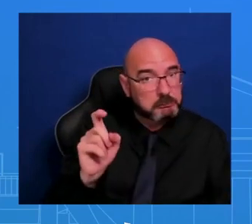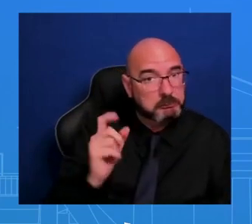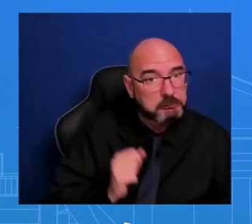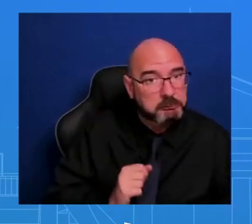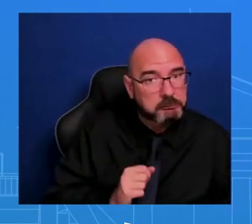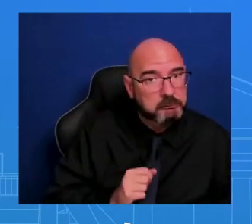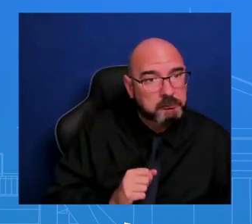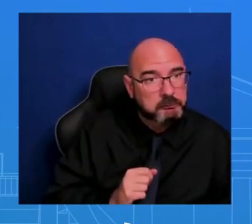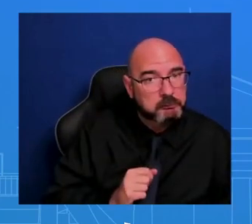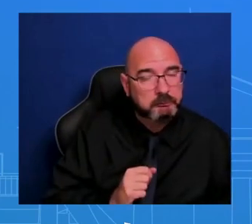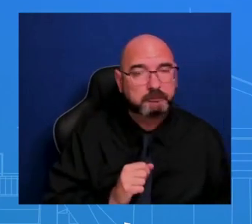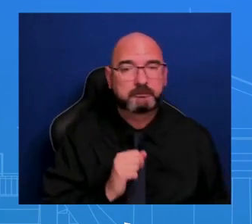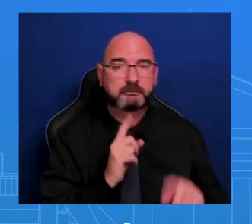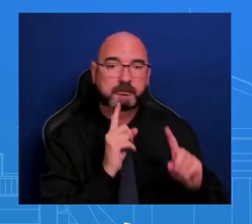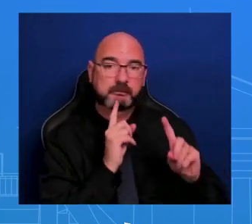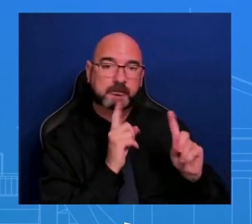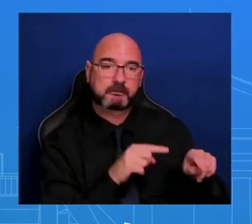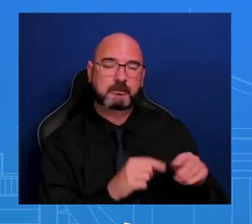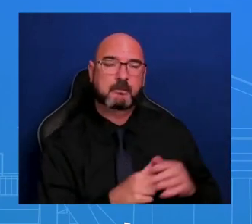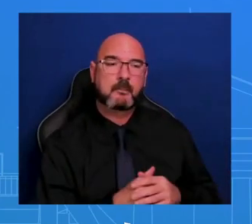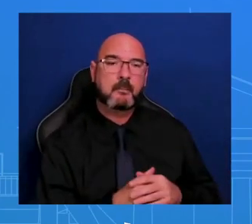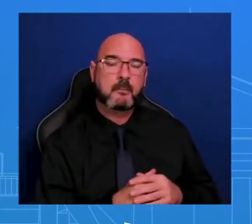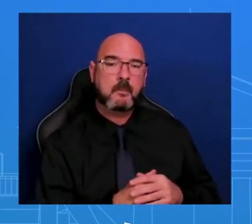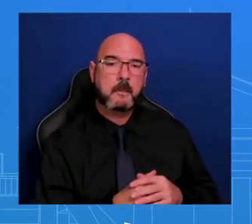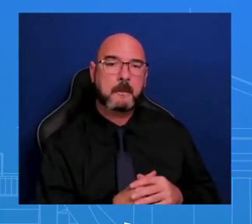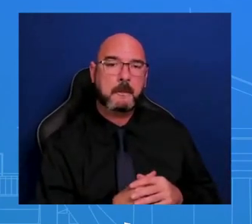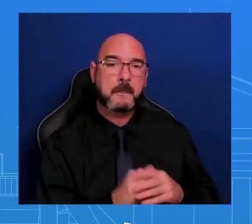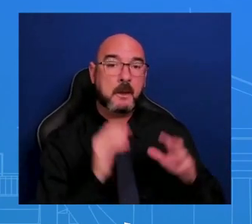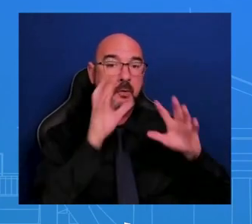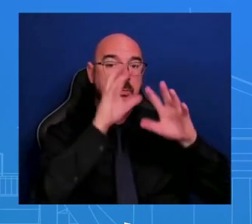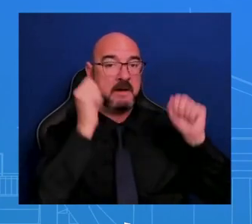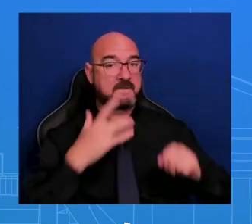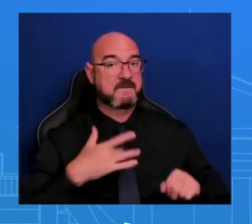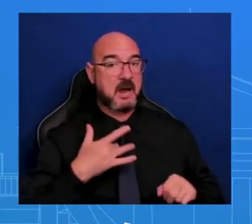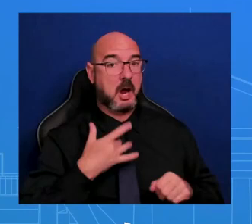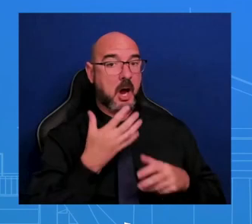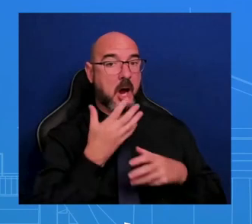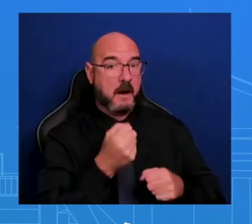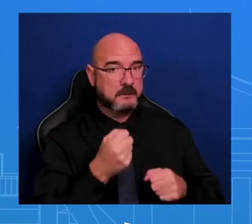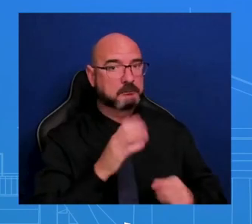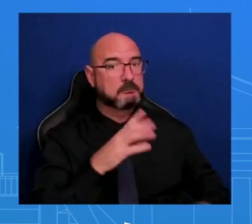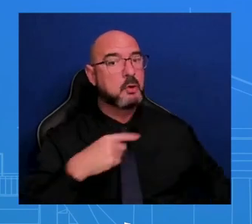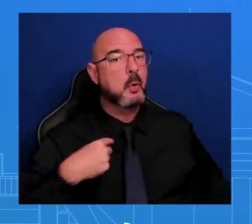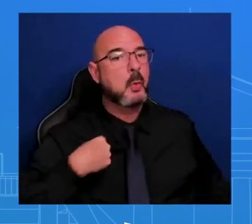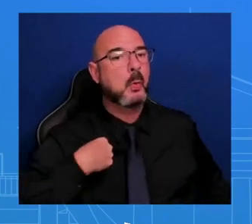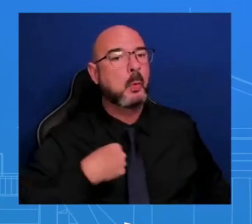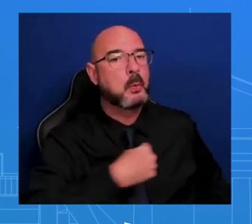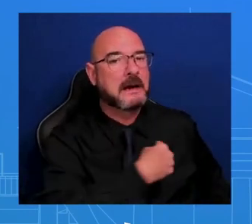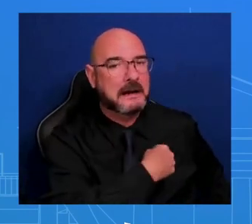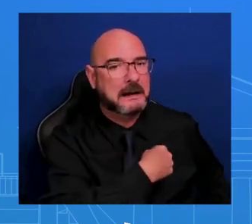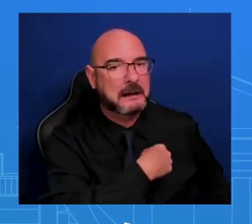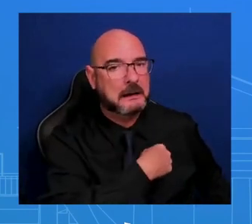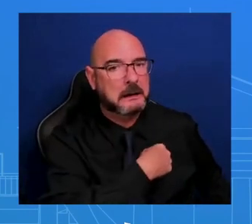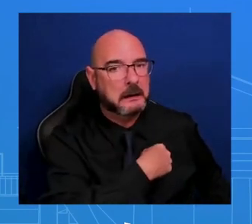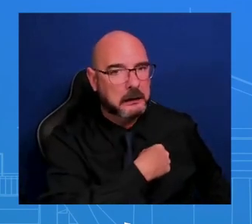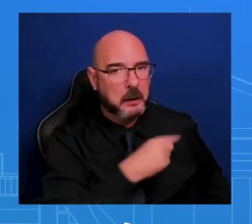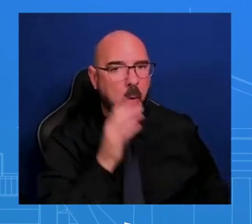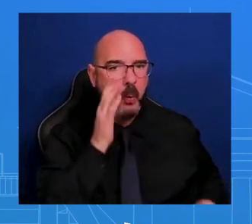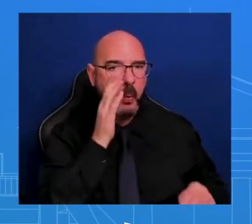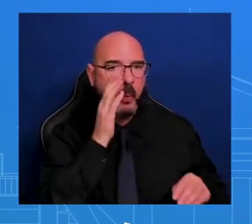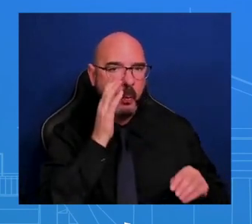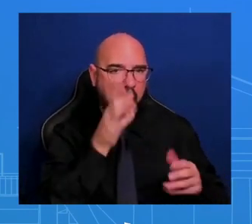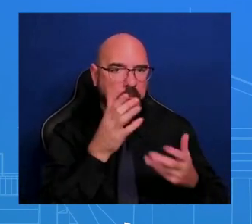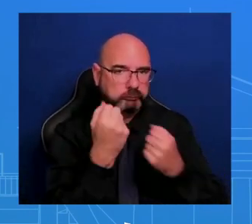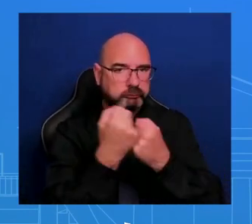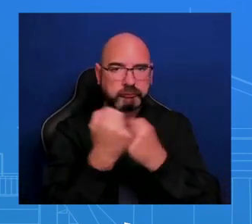we are going to keep doing what we need to do to get Israel the capabilities that it needs. The War Cabinet can speak